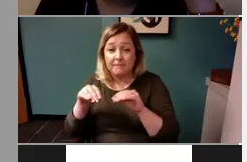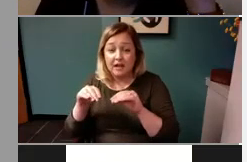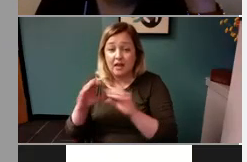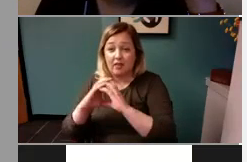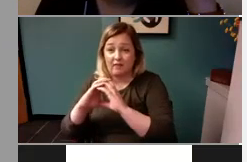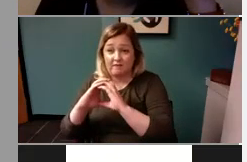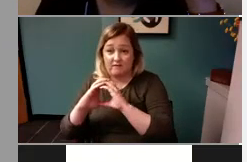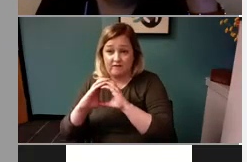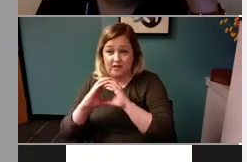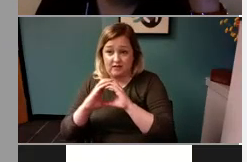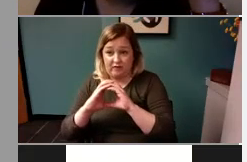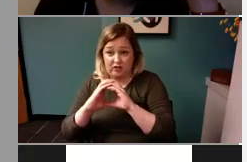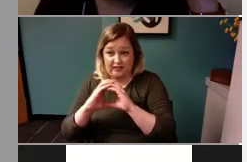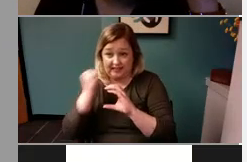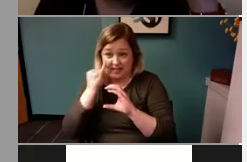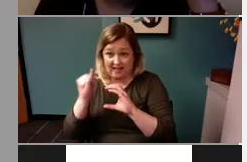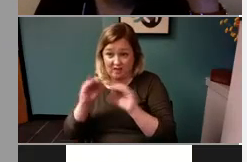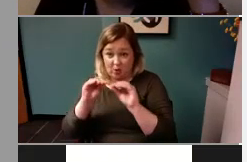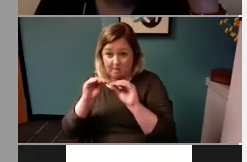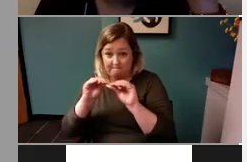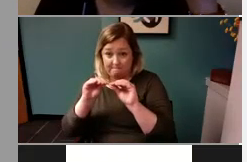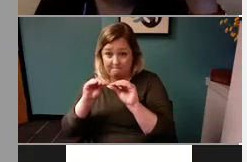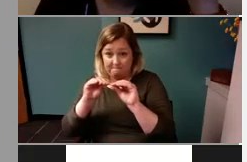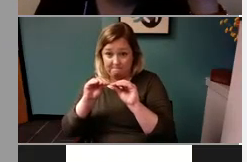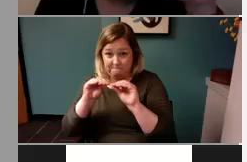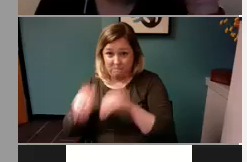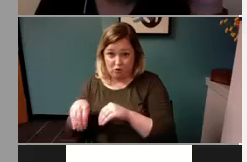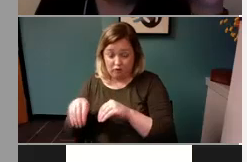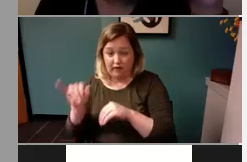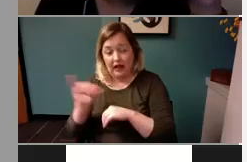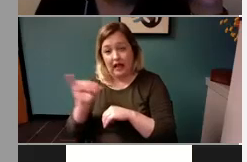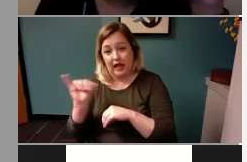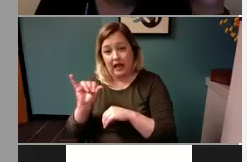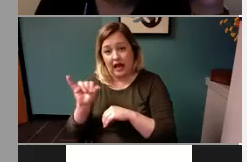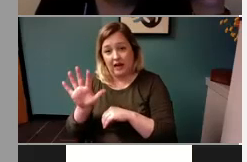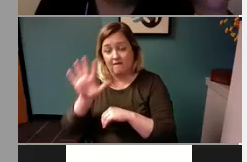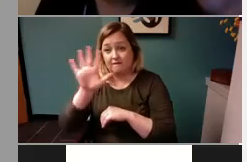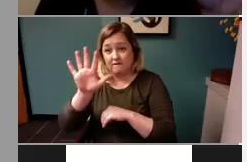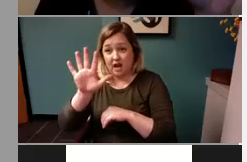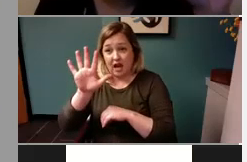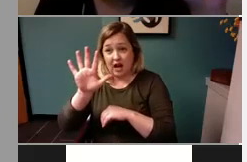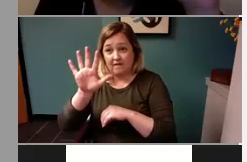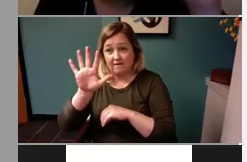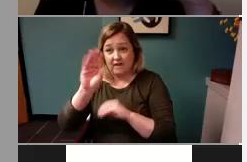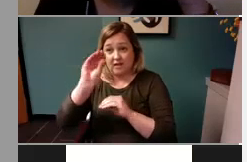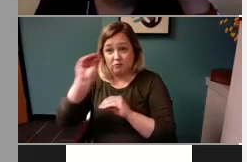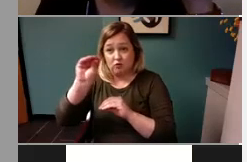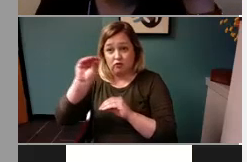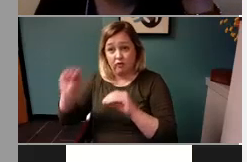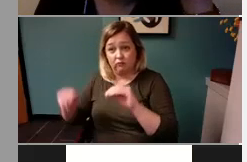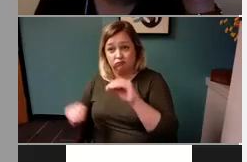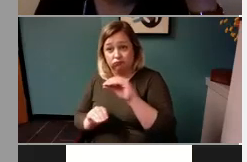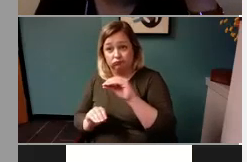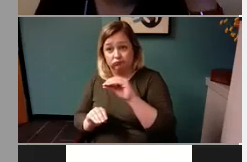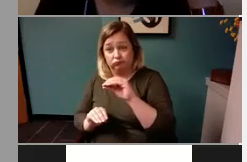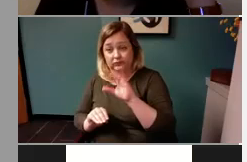if I move 7 around here and 5 to underneath 7, we would still have some conflict, but potentially, yes, I can